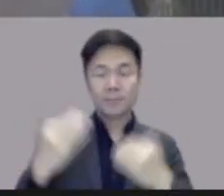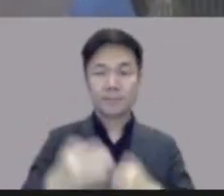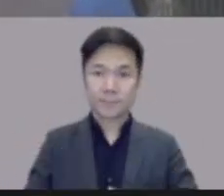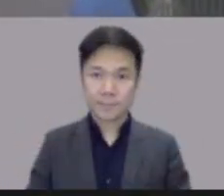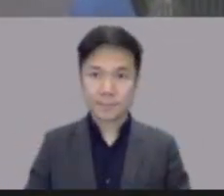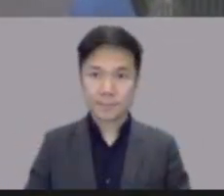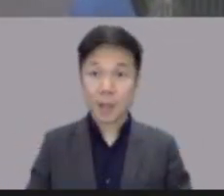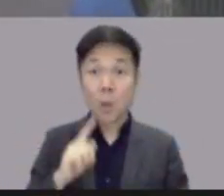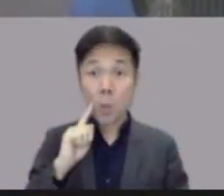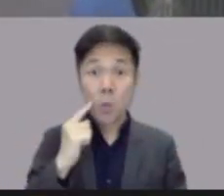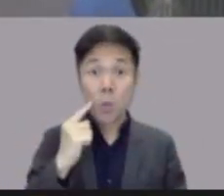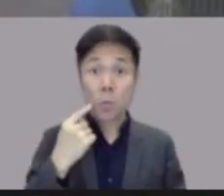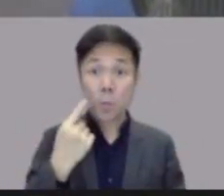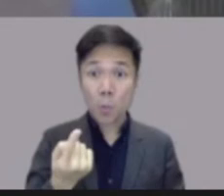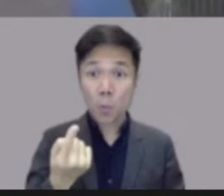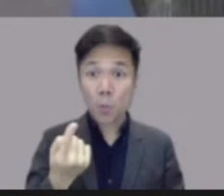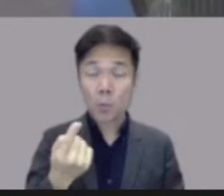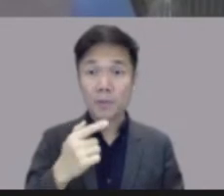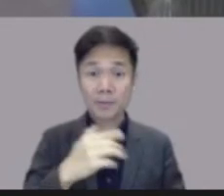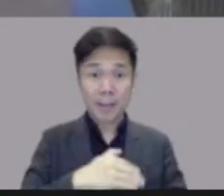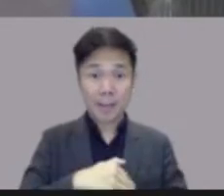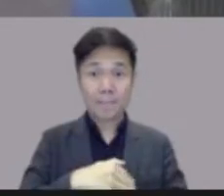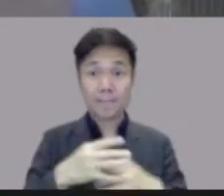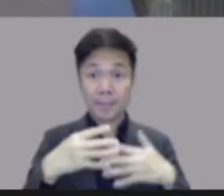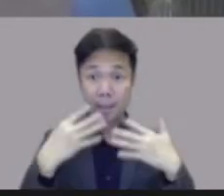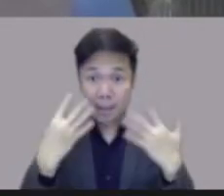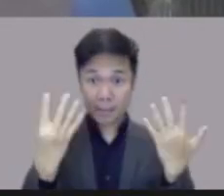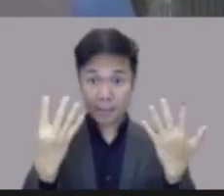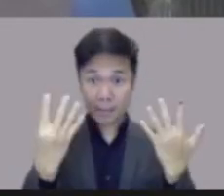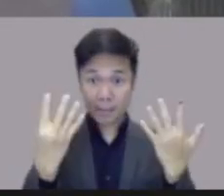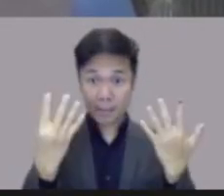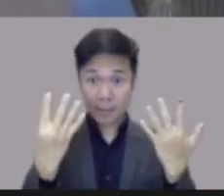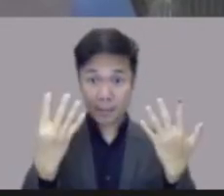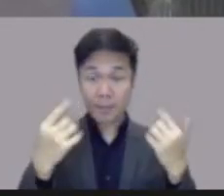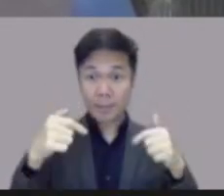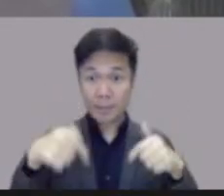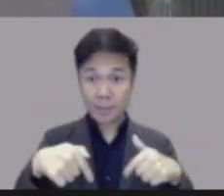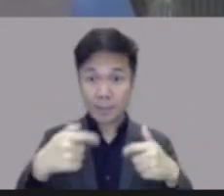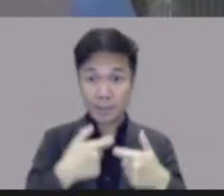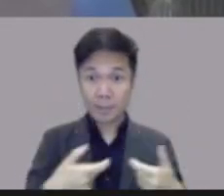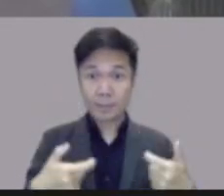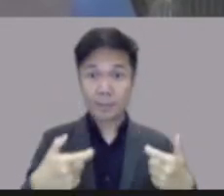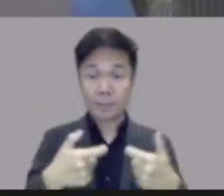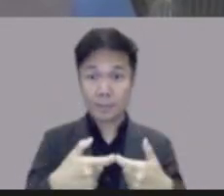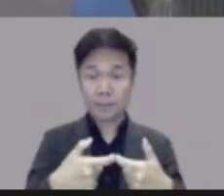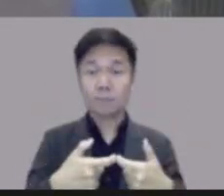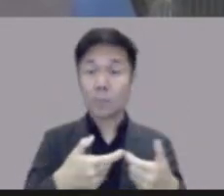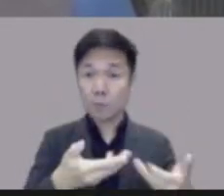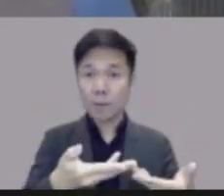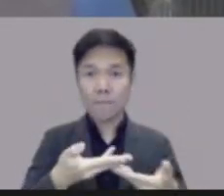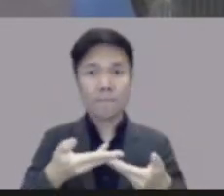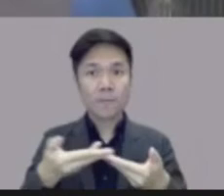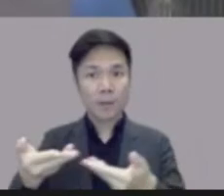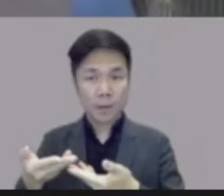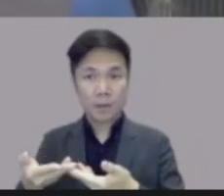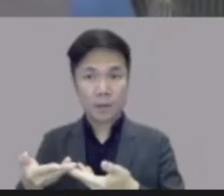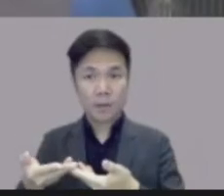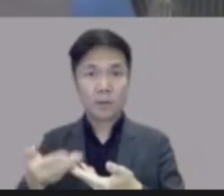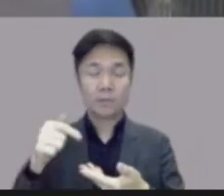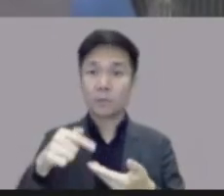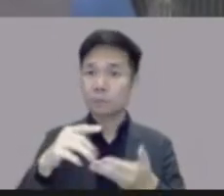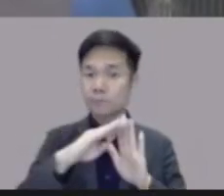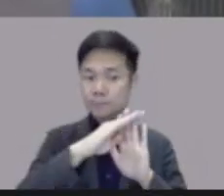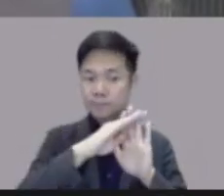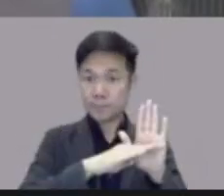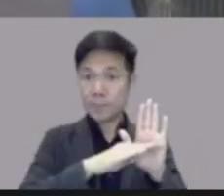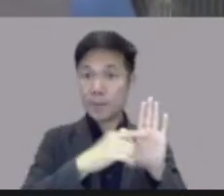starting from 9 00 am in this conference room we invite you to join us for the following partnership